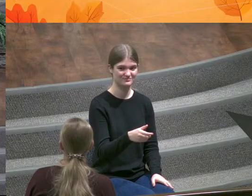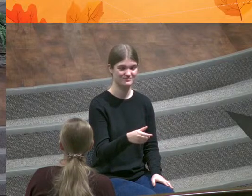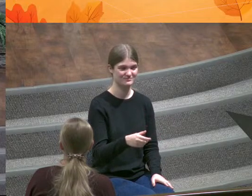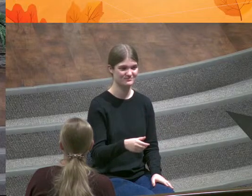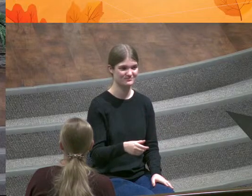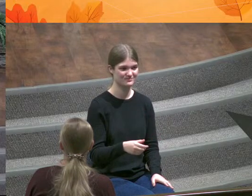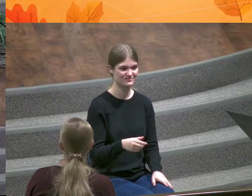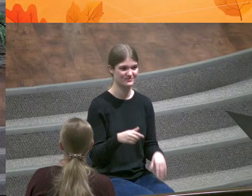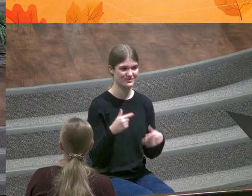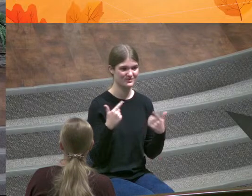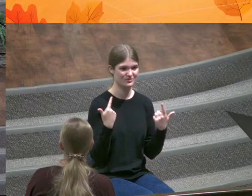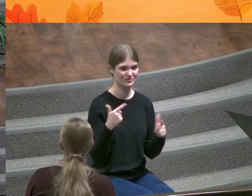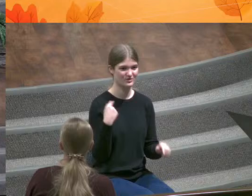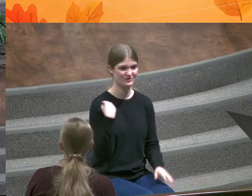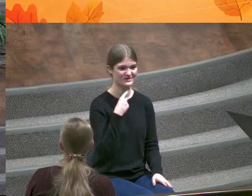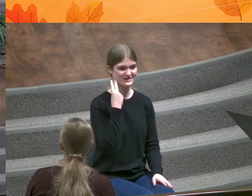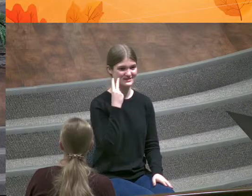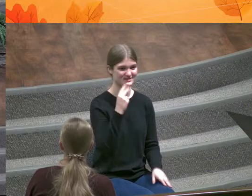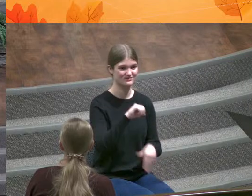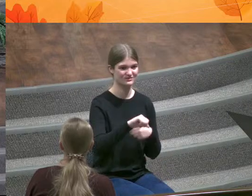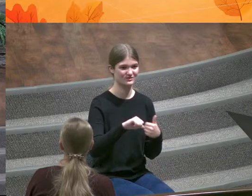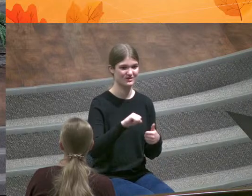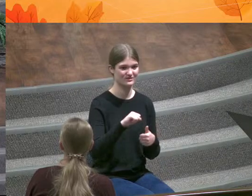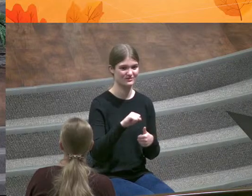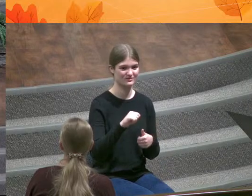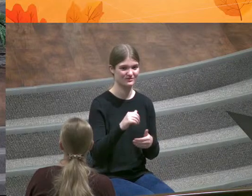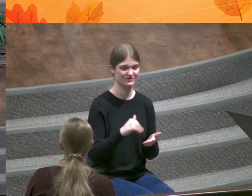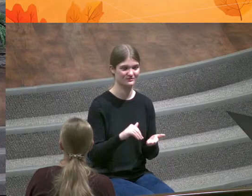on down the line when we see each other.